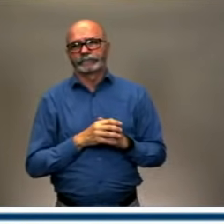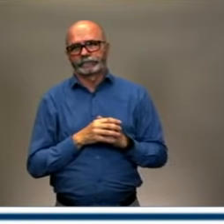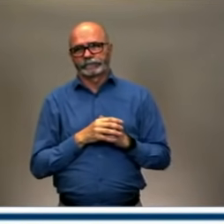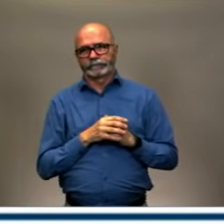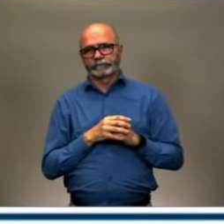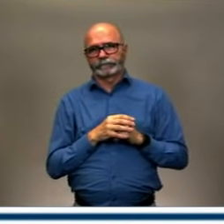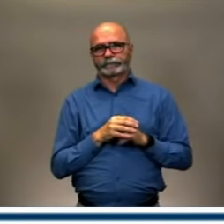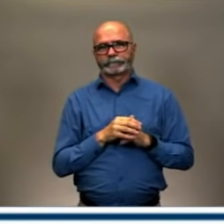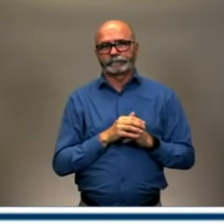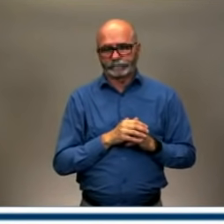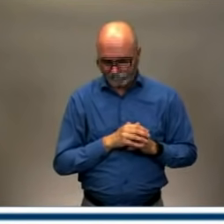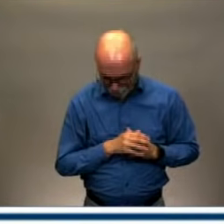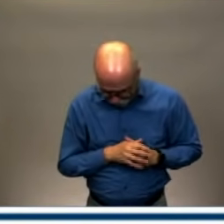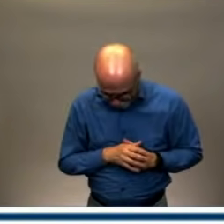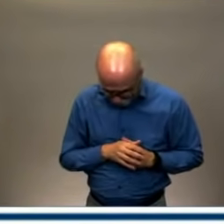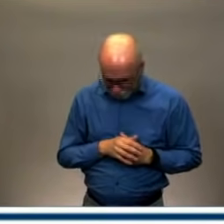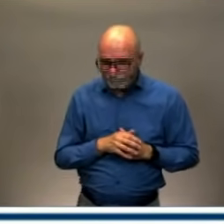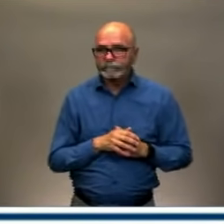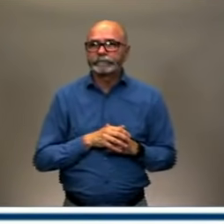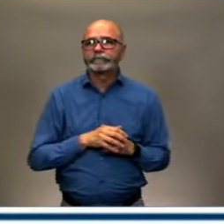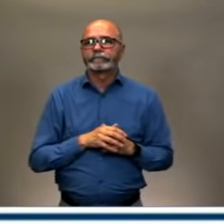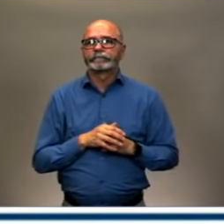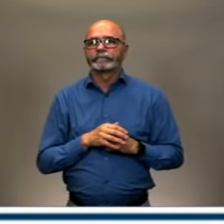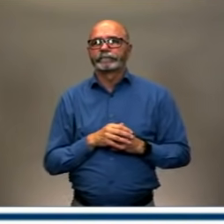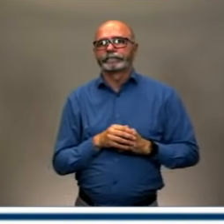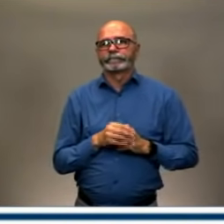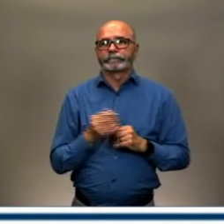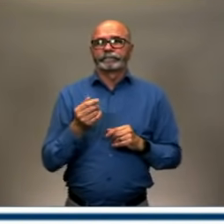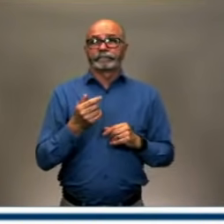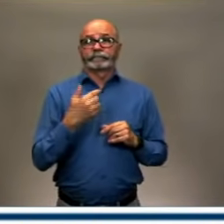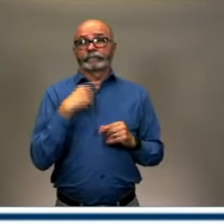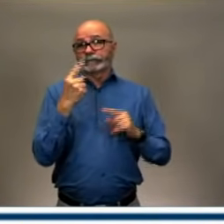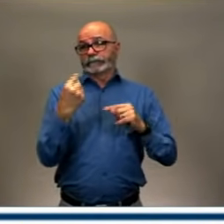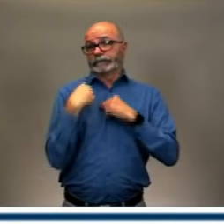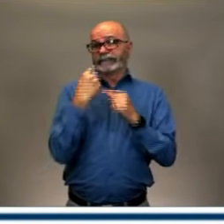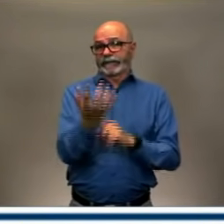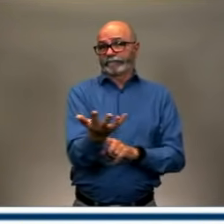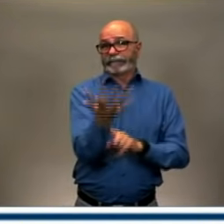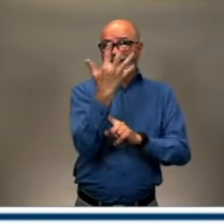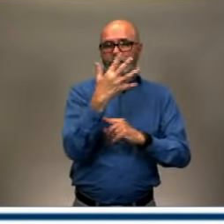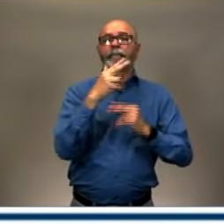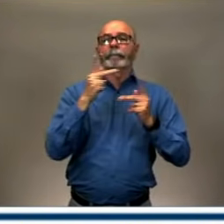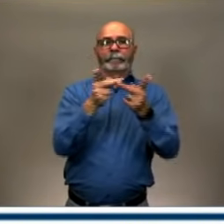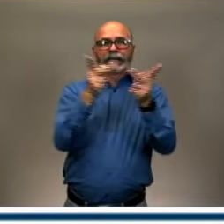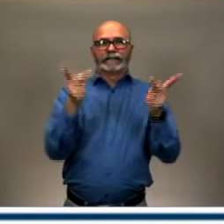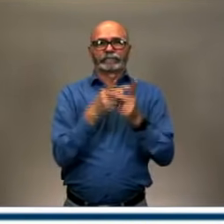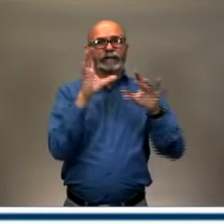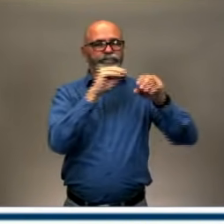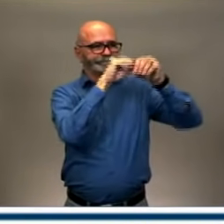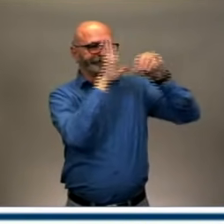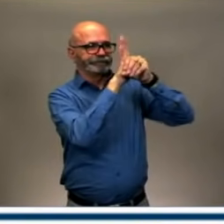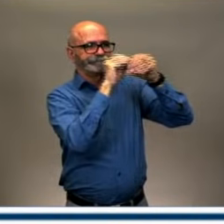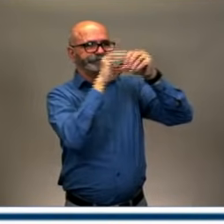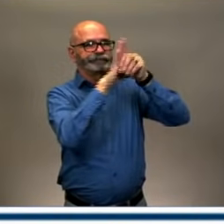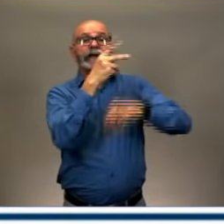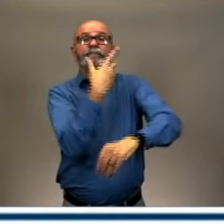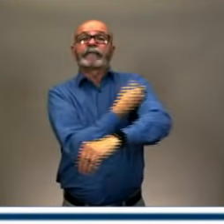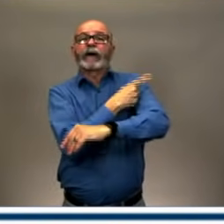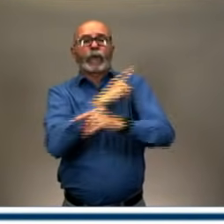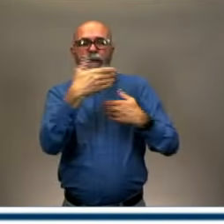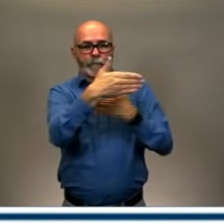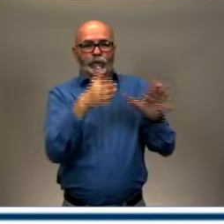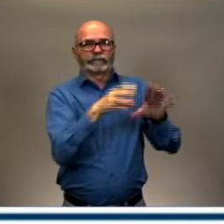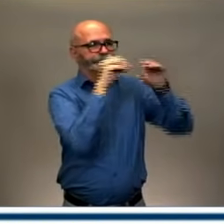vaccinated. We have developed 5 storage sites for vaccine in the province, and we have the appropriate